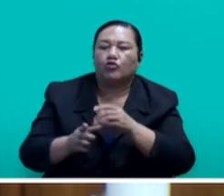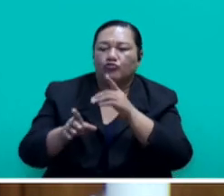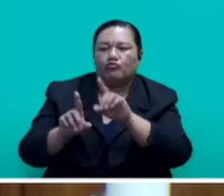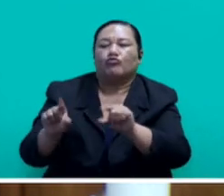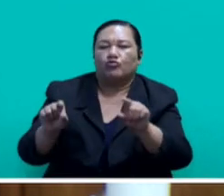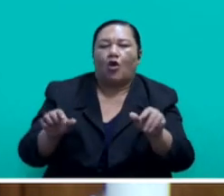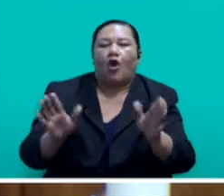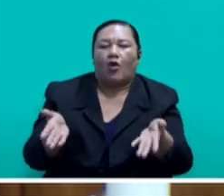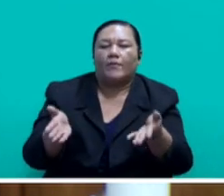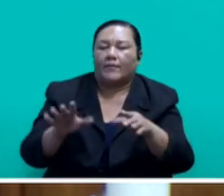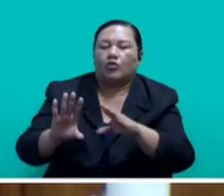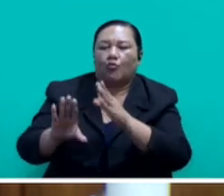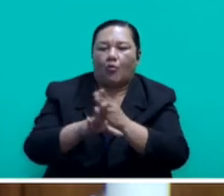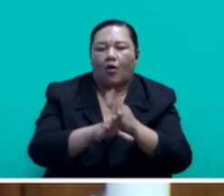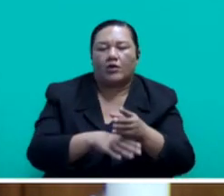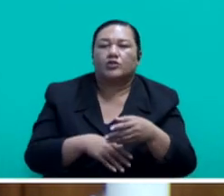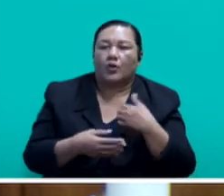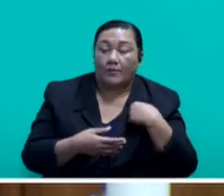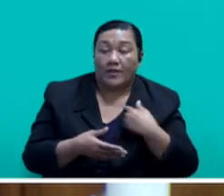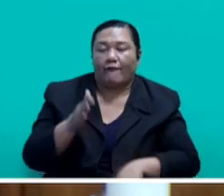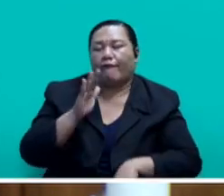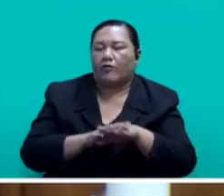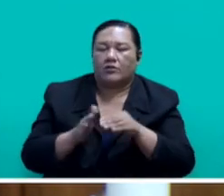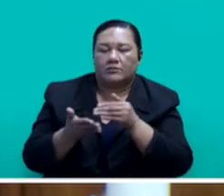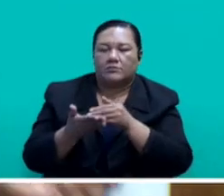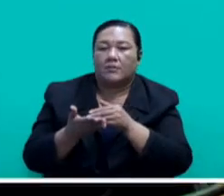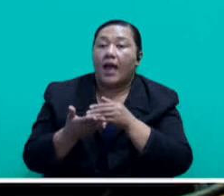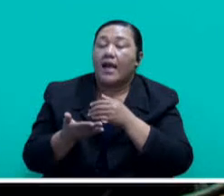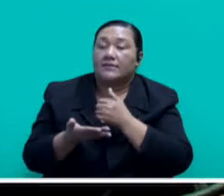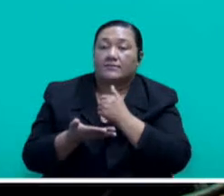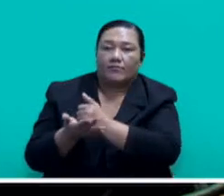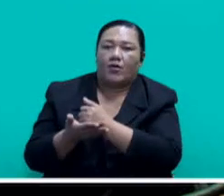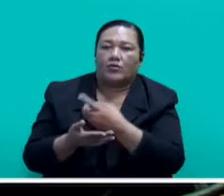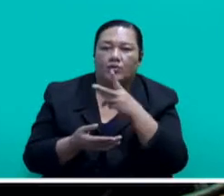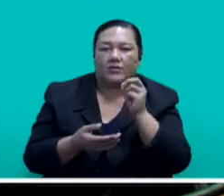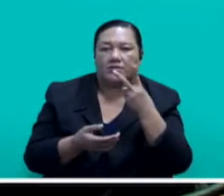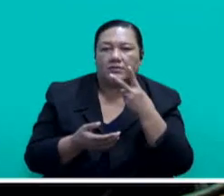the 2023-2024 national budget. Thank you. Thank you.